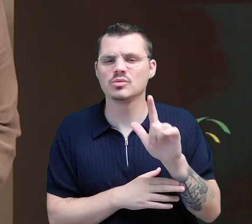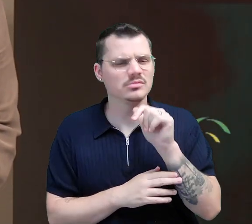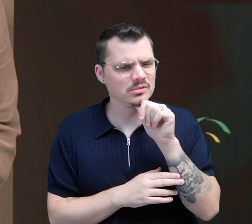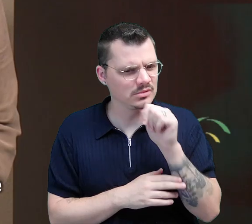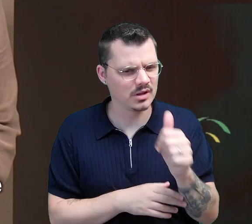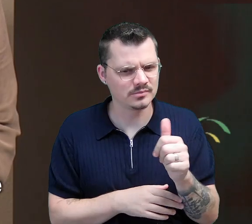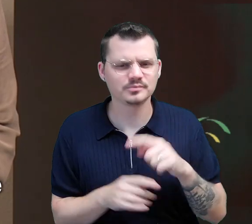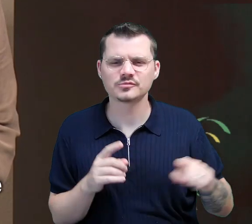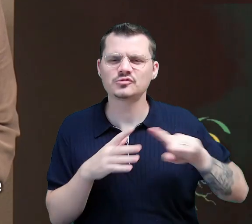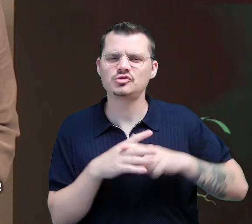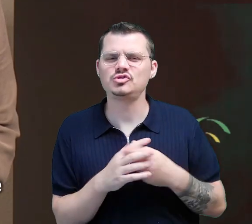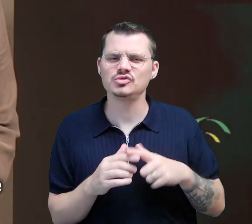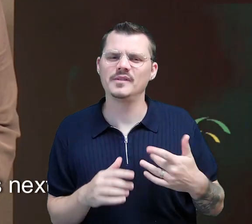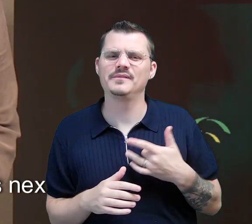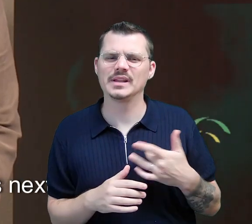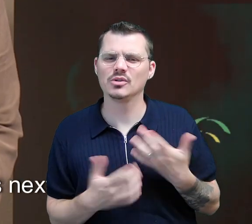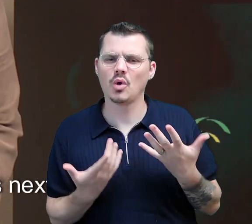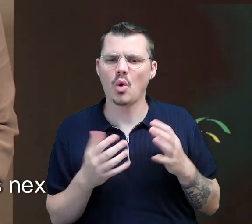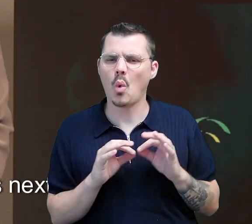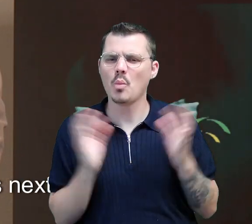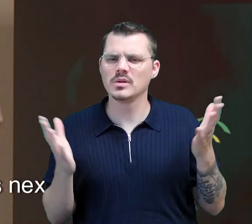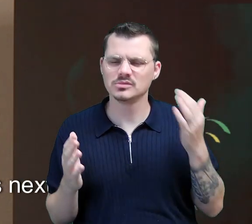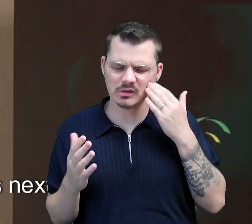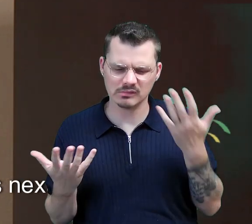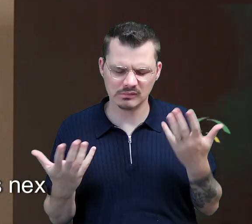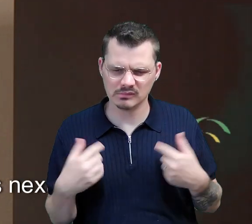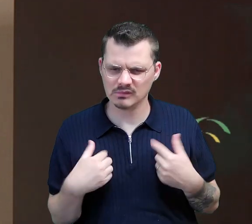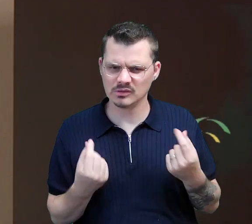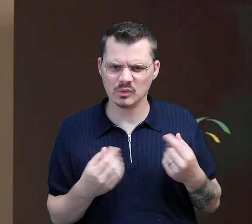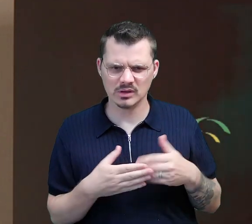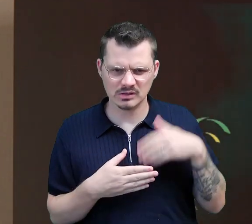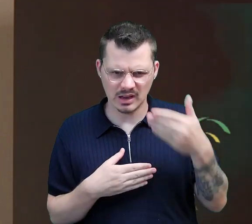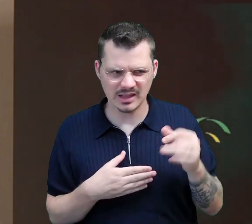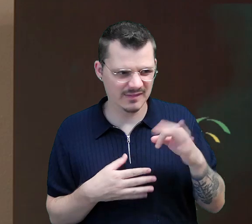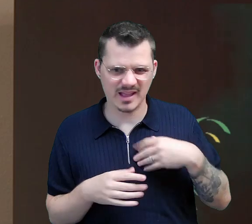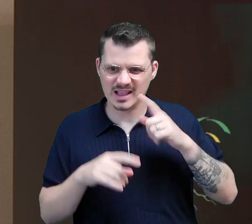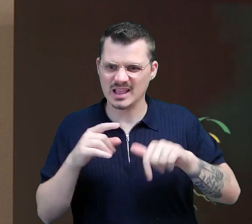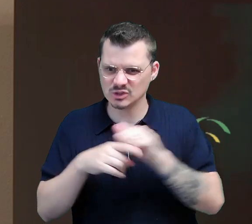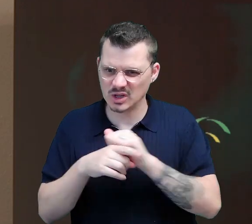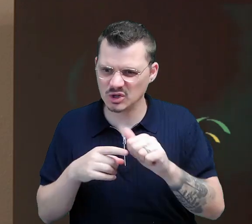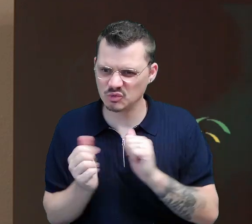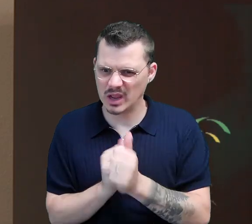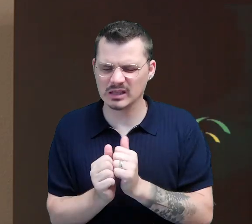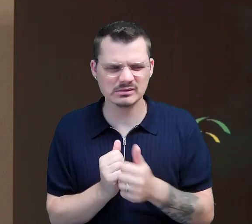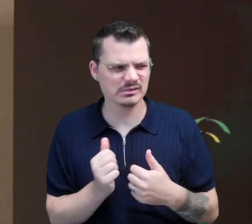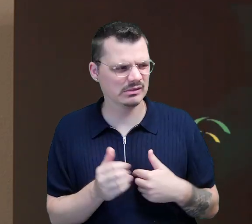thinking, but she was starting to feel a little hopeless about, okay, what's next if I can't even train for a